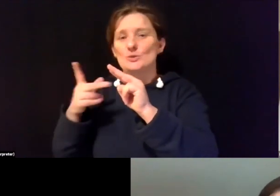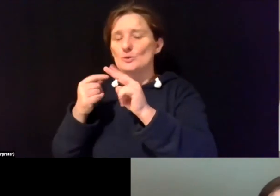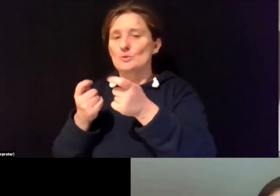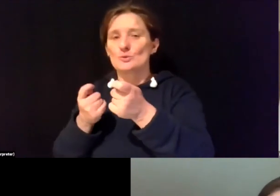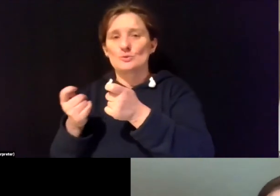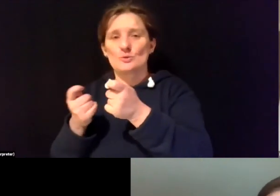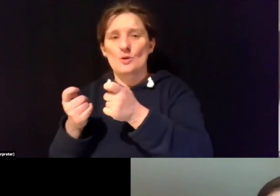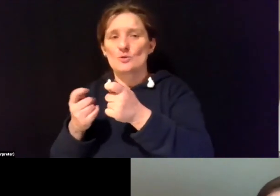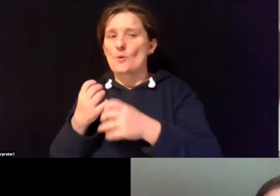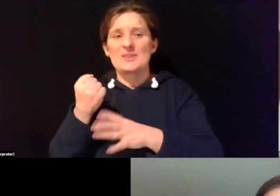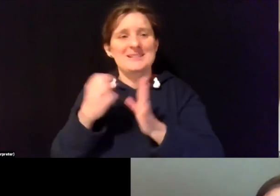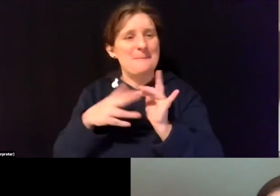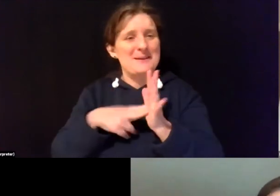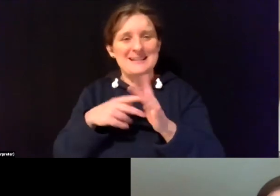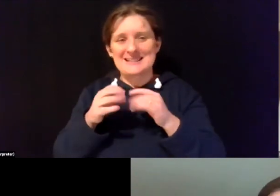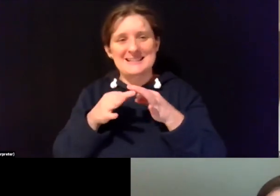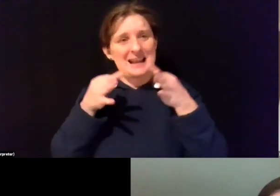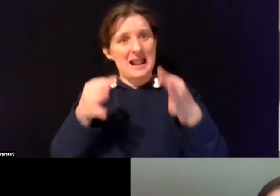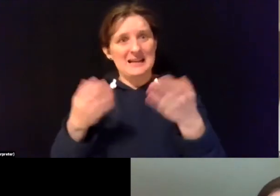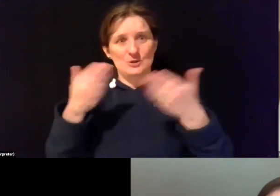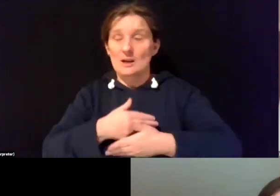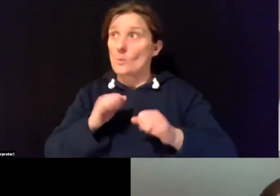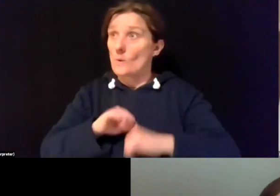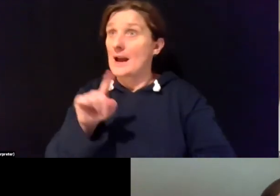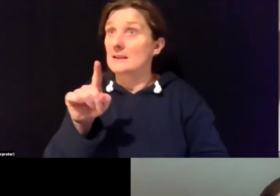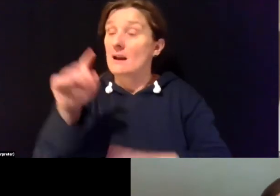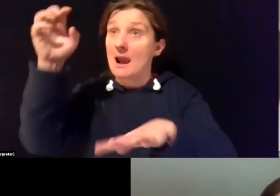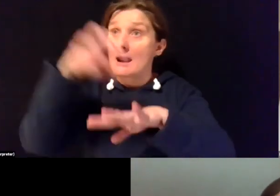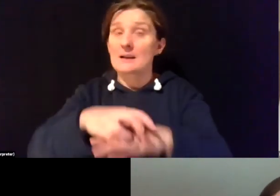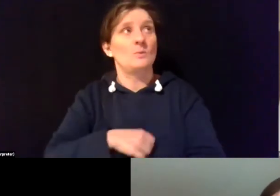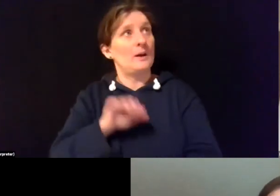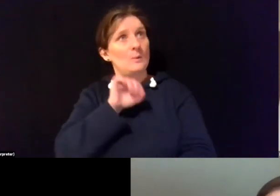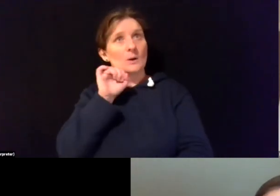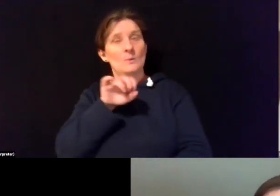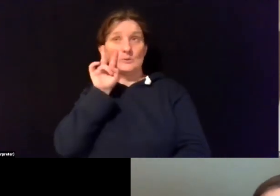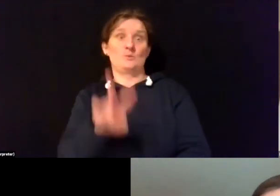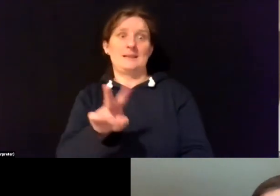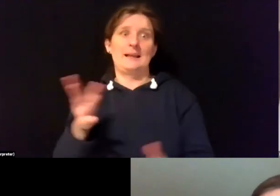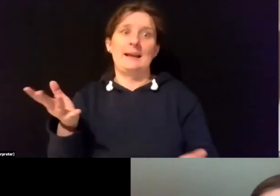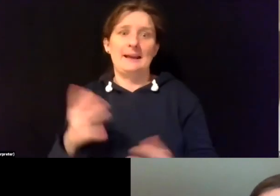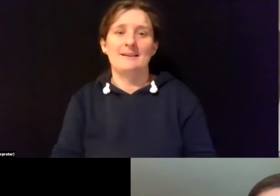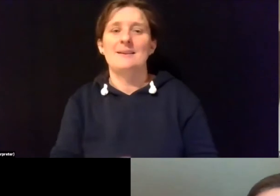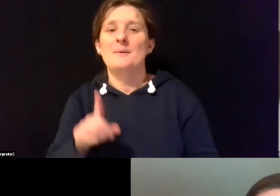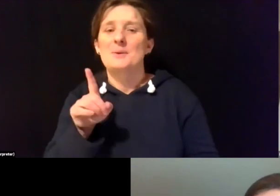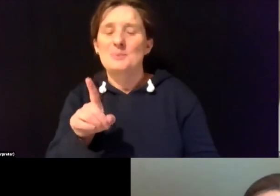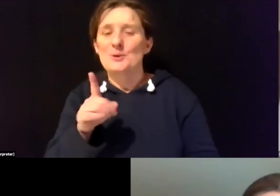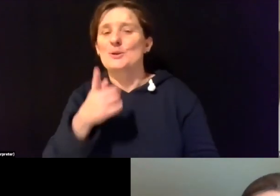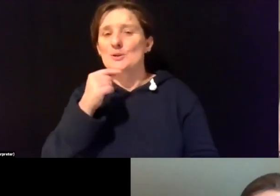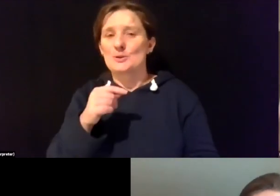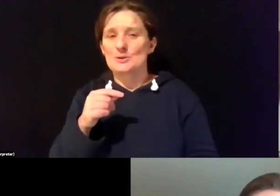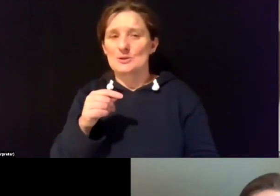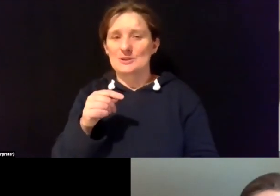not with the 10-minute delay we're facing tonight, waiting to hear what's happened to Perseverance. You could control in real time what's happening on the surface. We could have